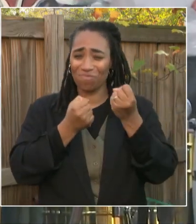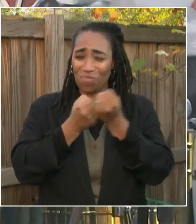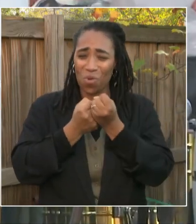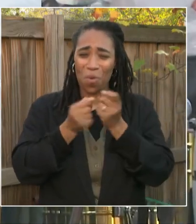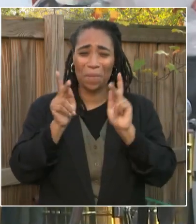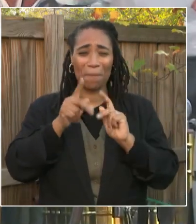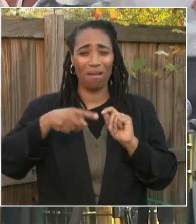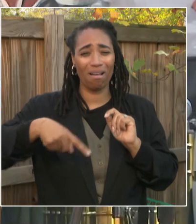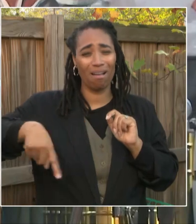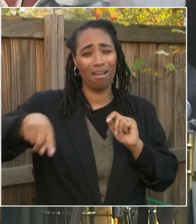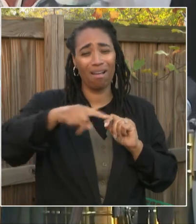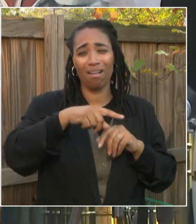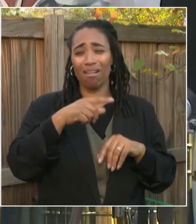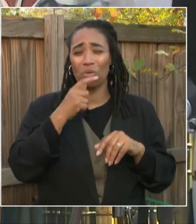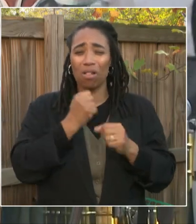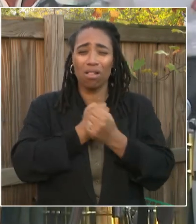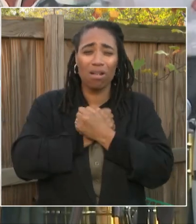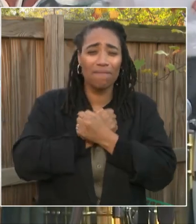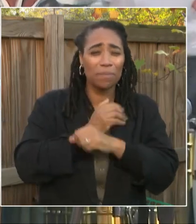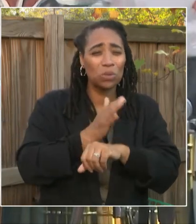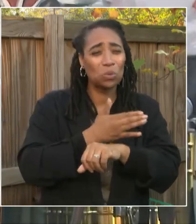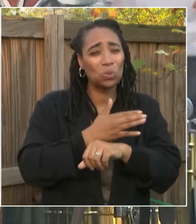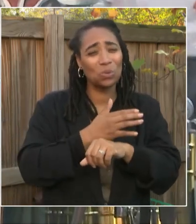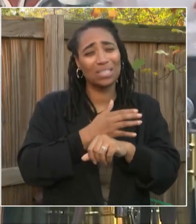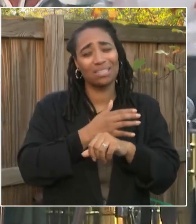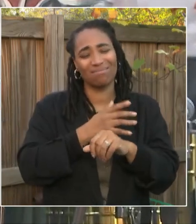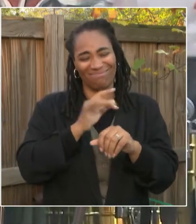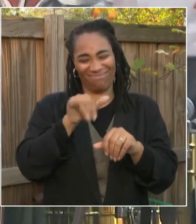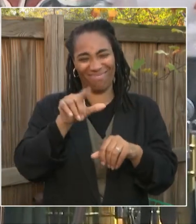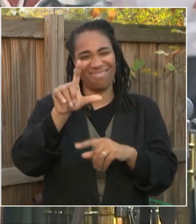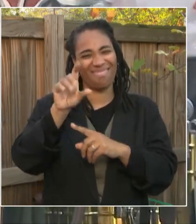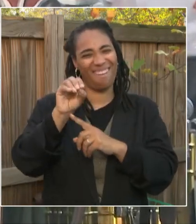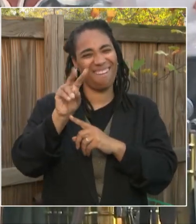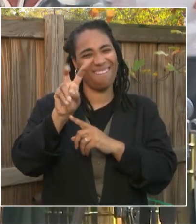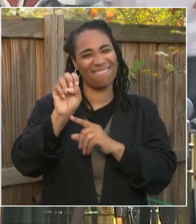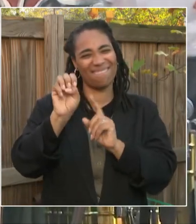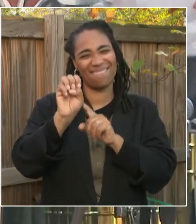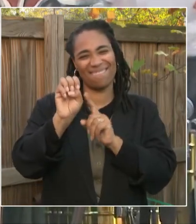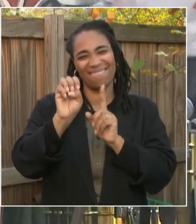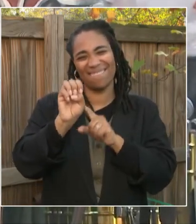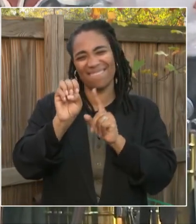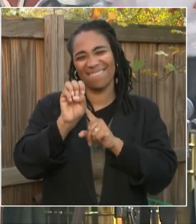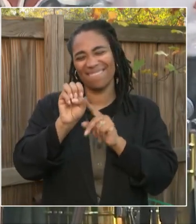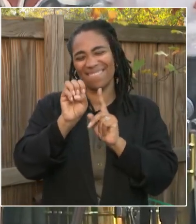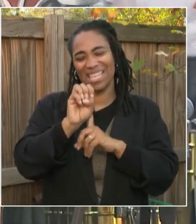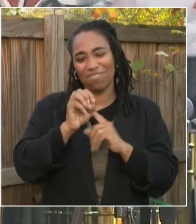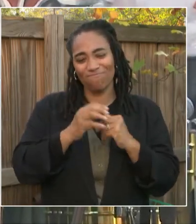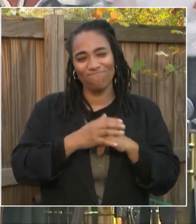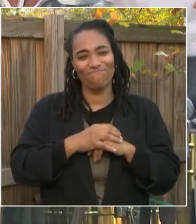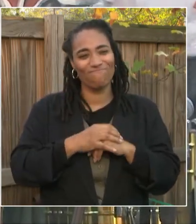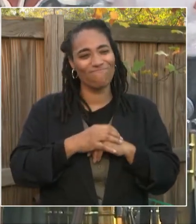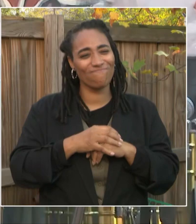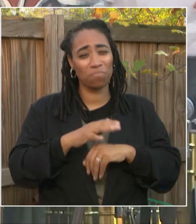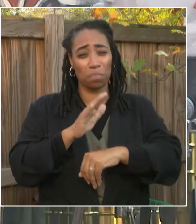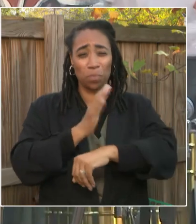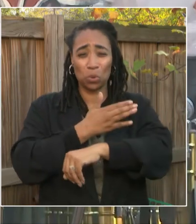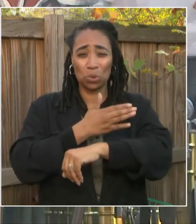It's all about love at the end of the day. And y'all know that this music means so much to this city and this